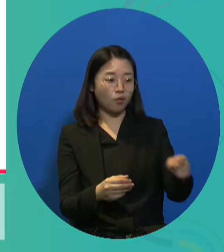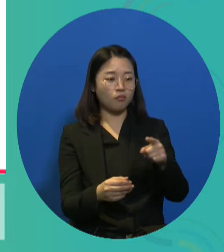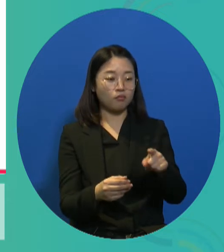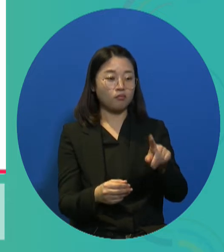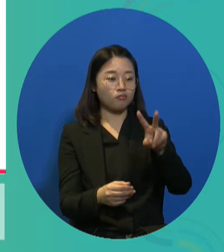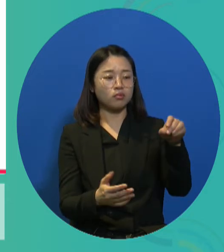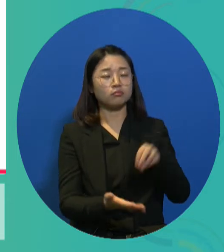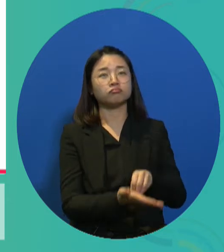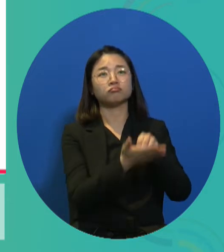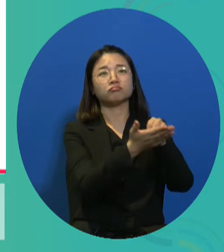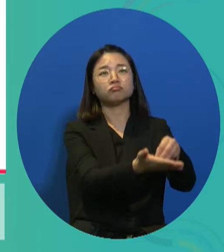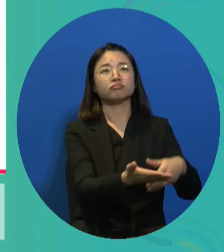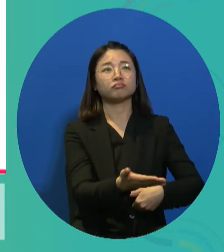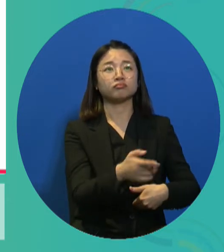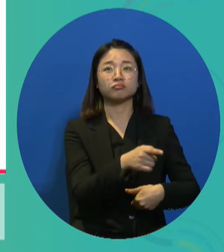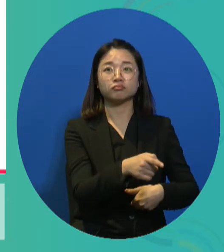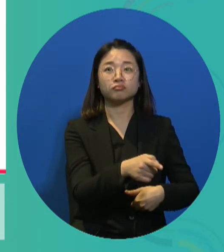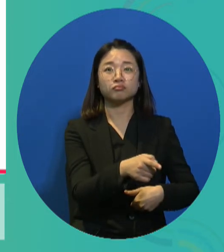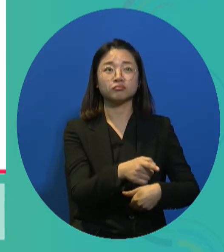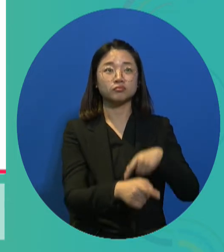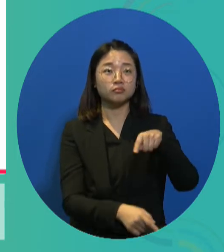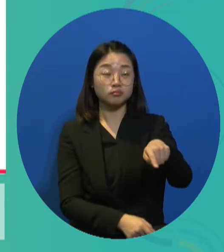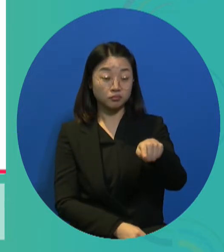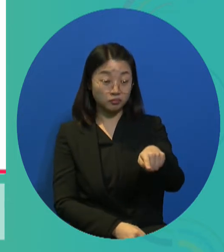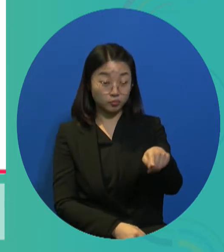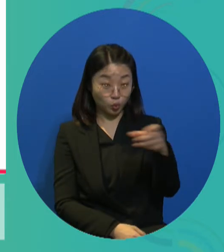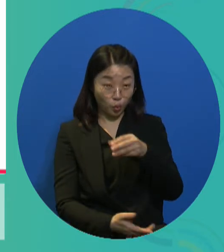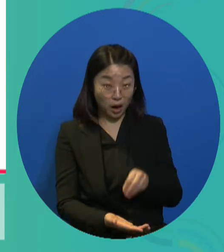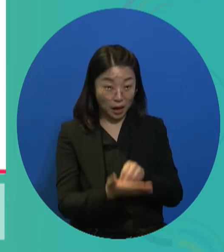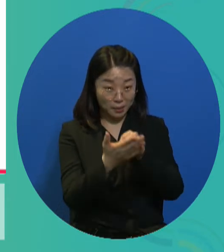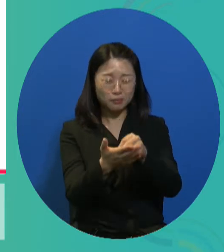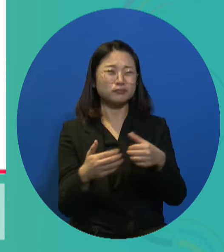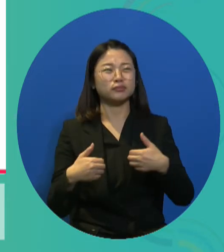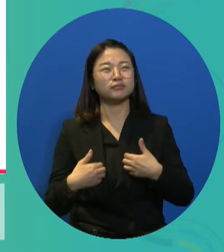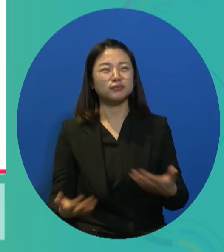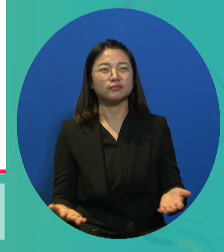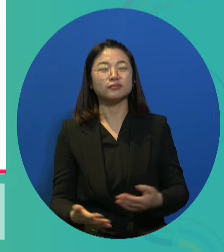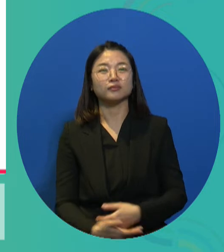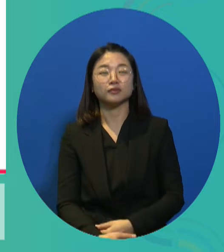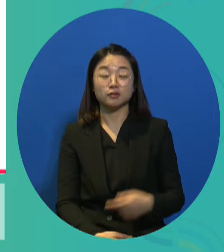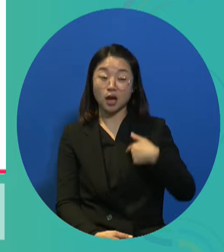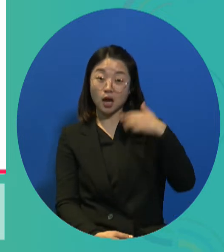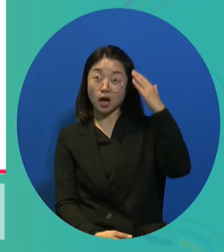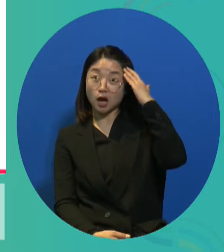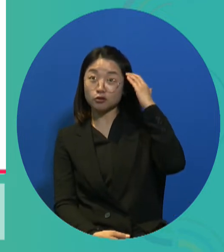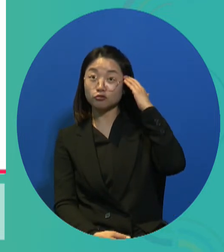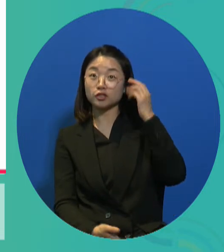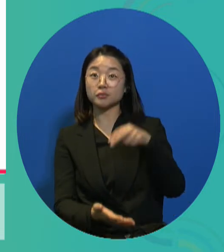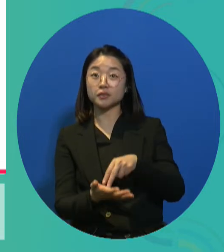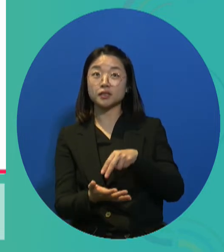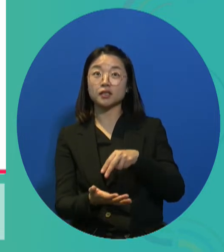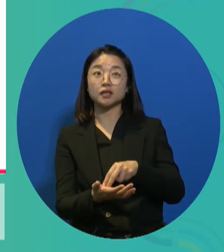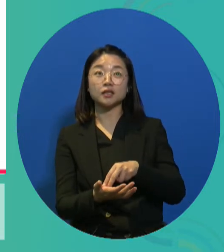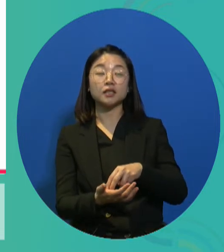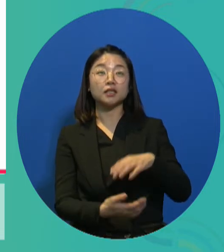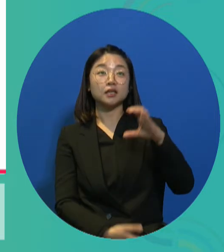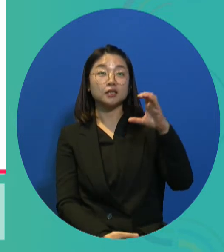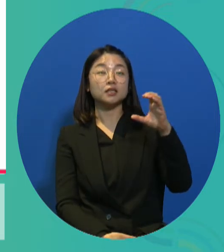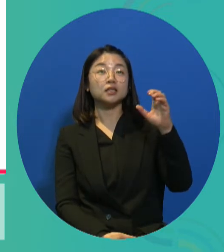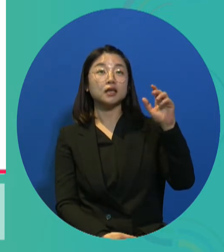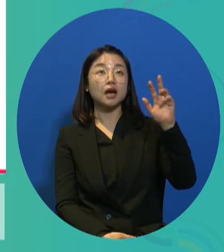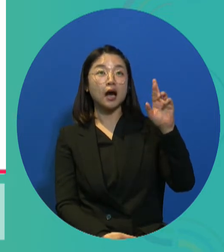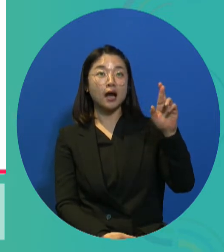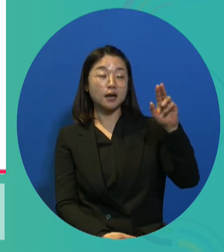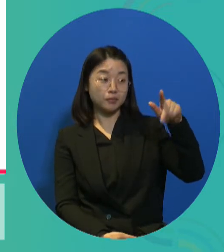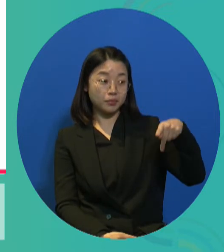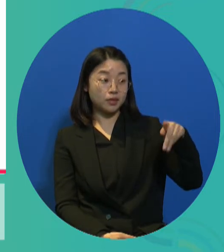by signatories to the convention. But as its name suggests, it is optional, so you don't necessarily have to ratify